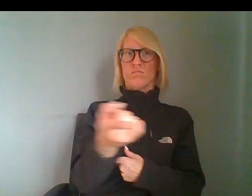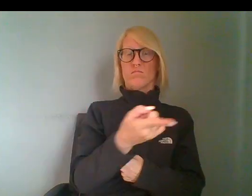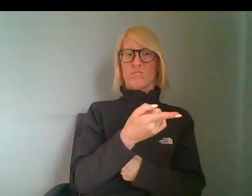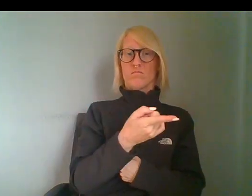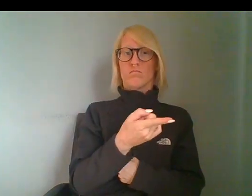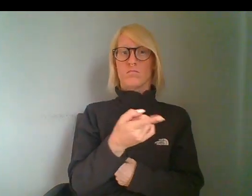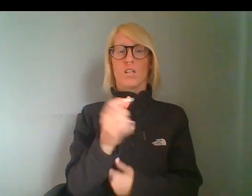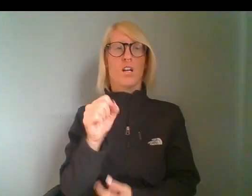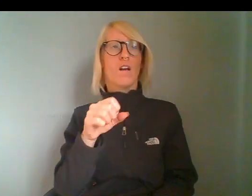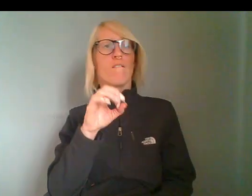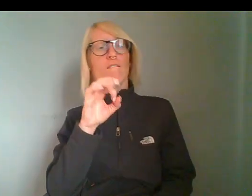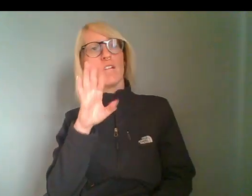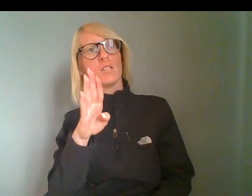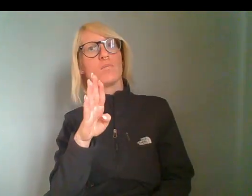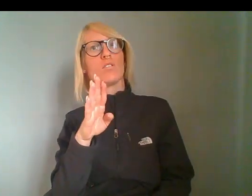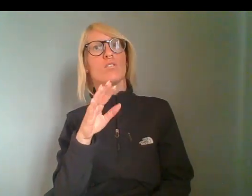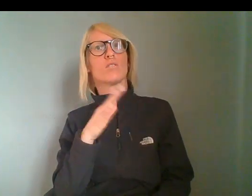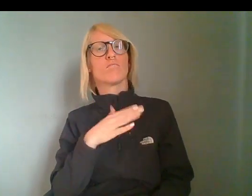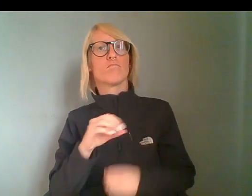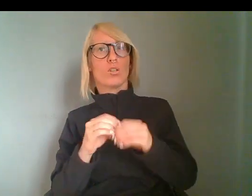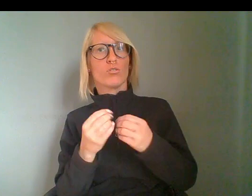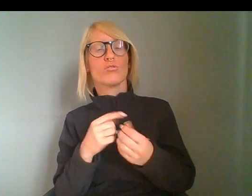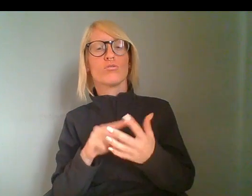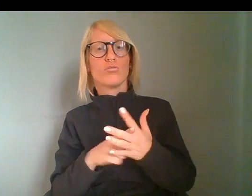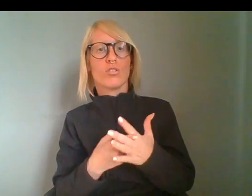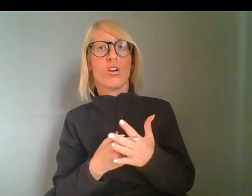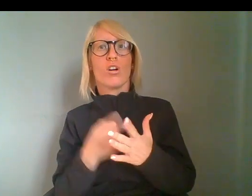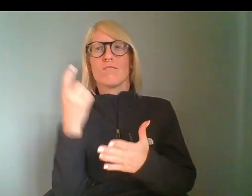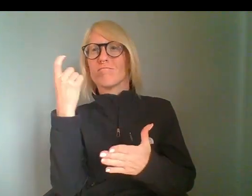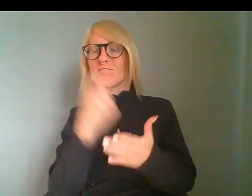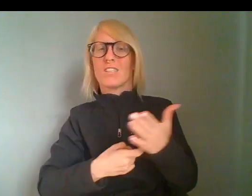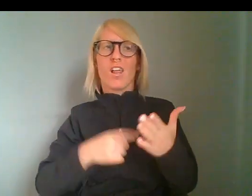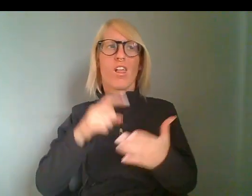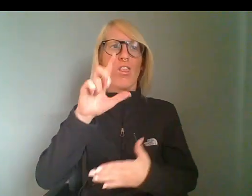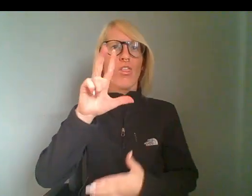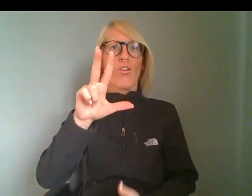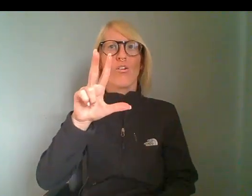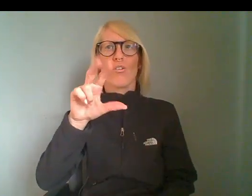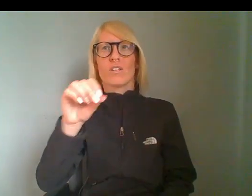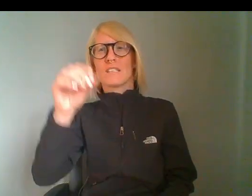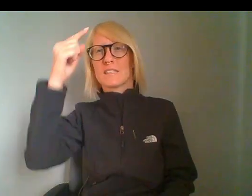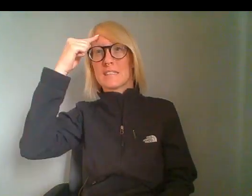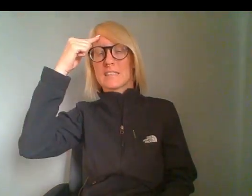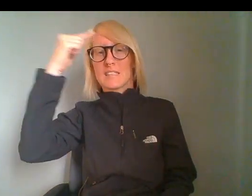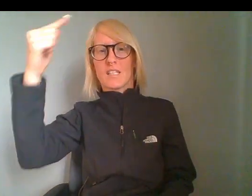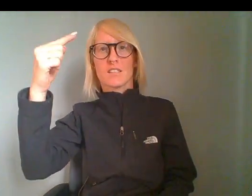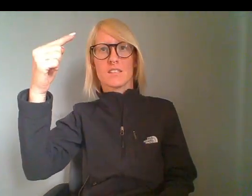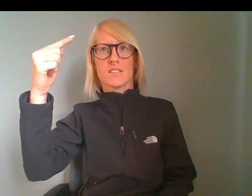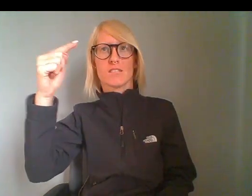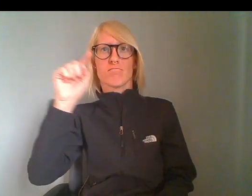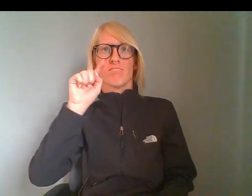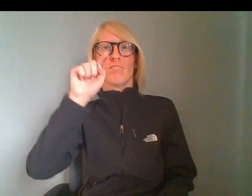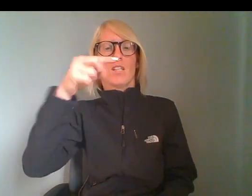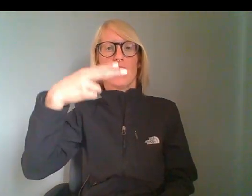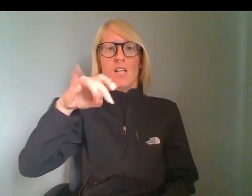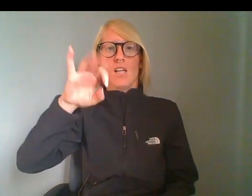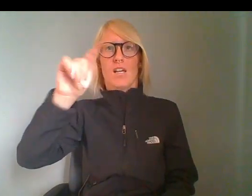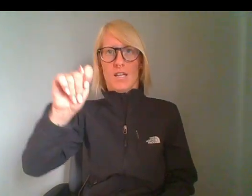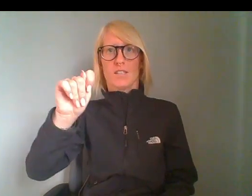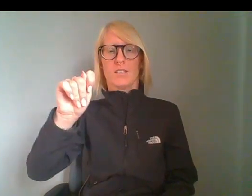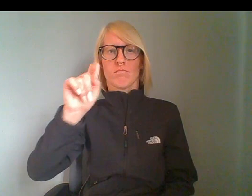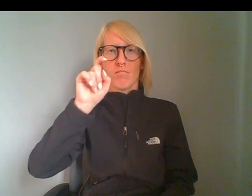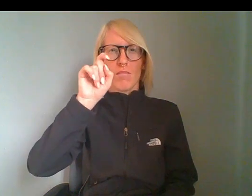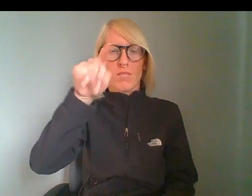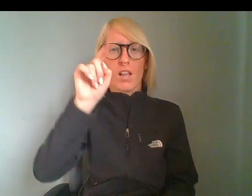Facebook, and there is a fee of some kind, like 30 cents a head, or, Yeah. do you use that term? I'm pretty